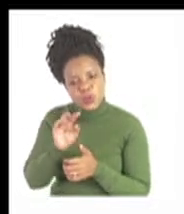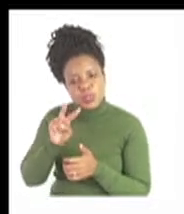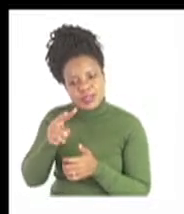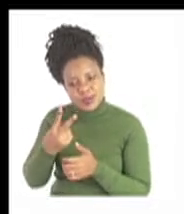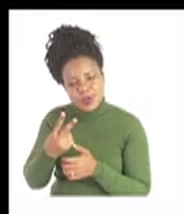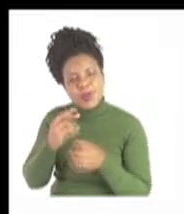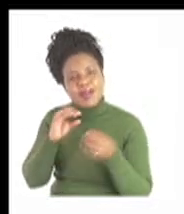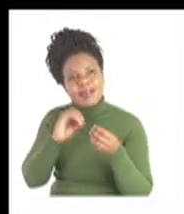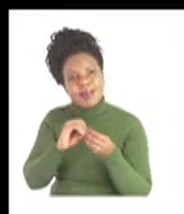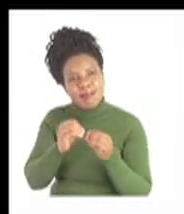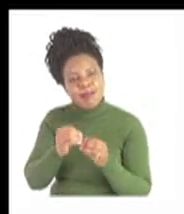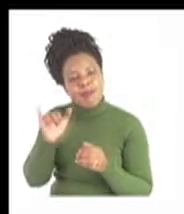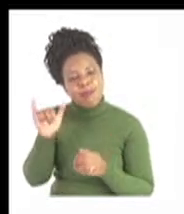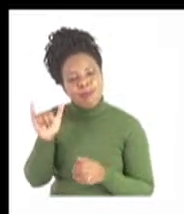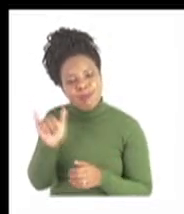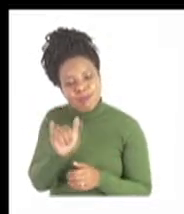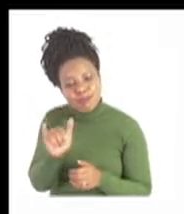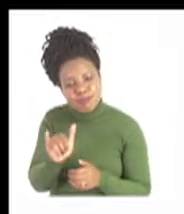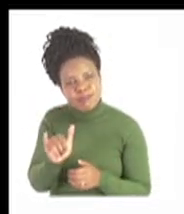you are required to